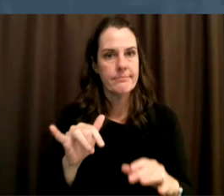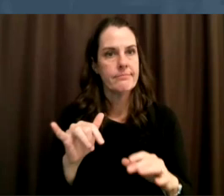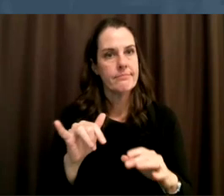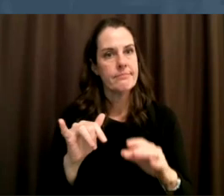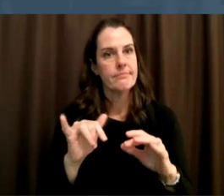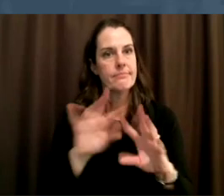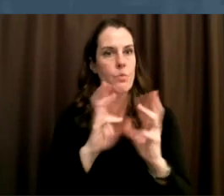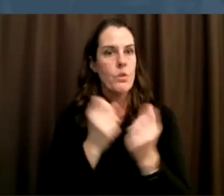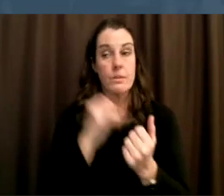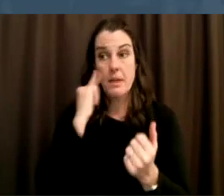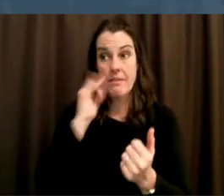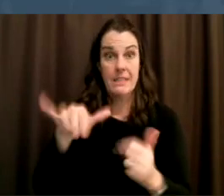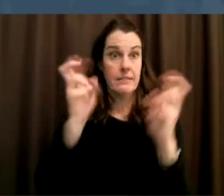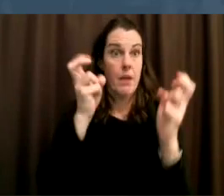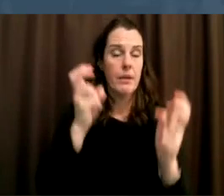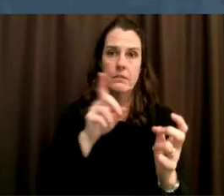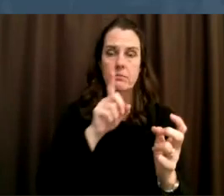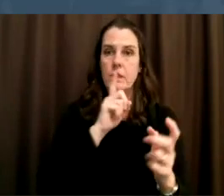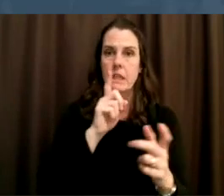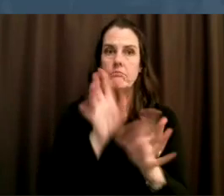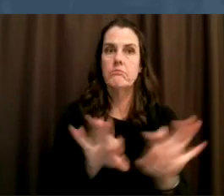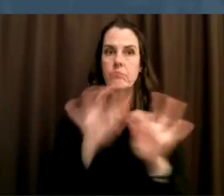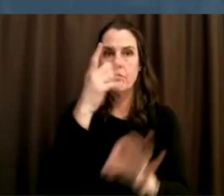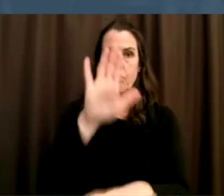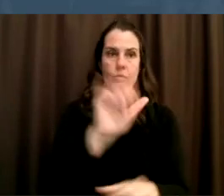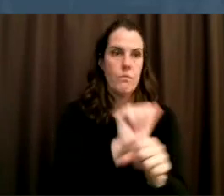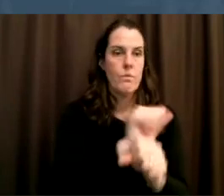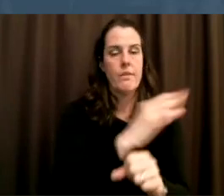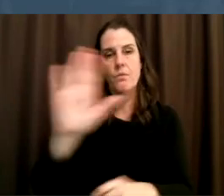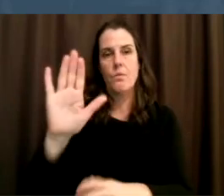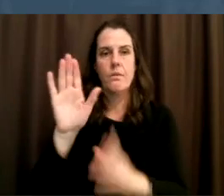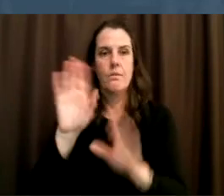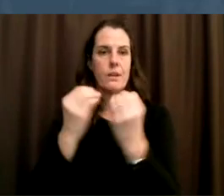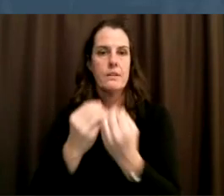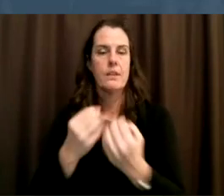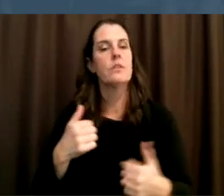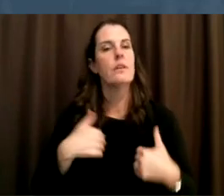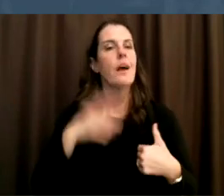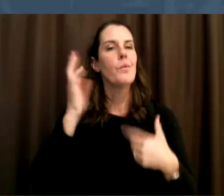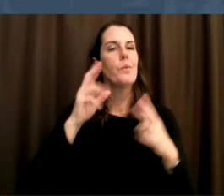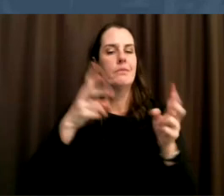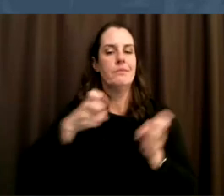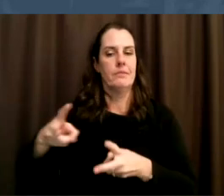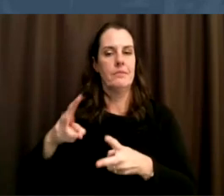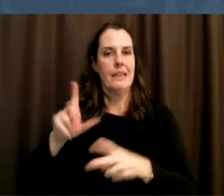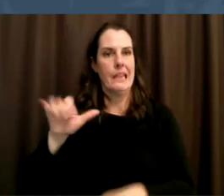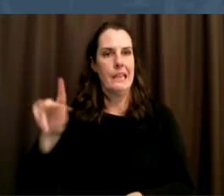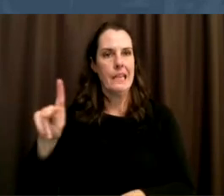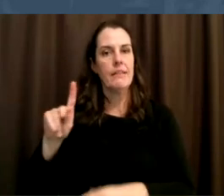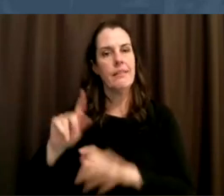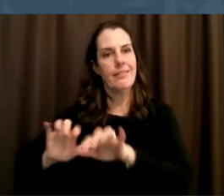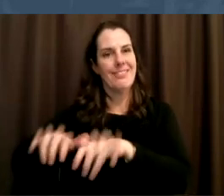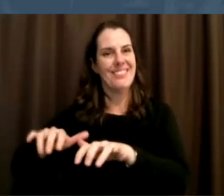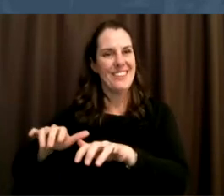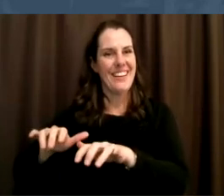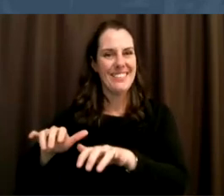a topic that you think would be relevant to your work and your organization. I'm posting the link in these links in the chat box right